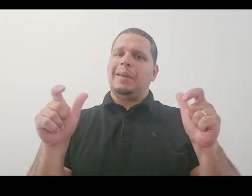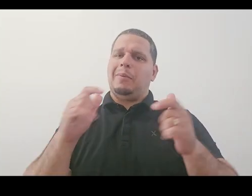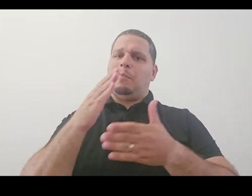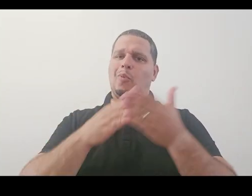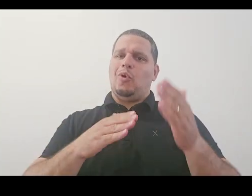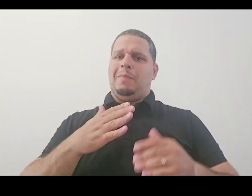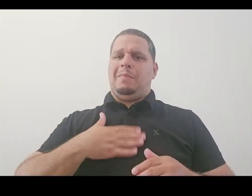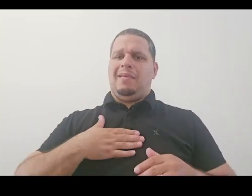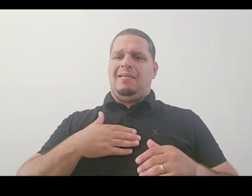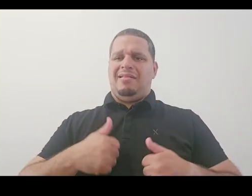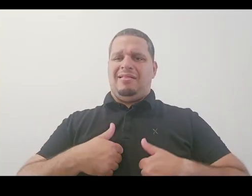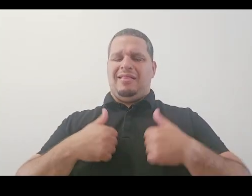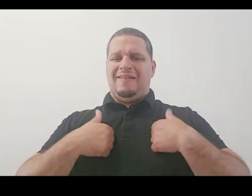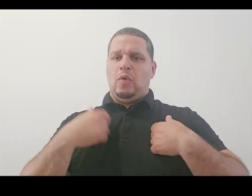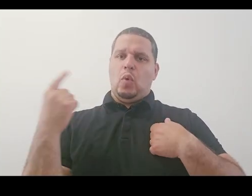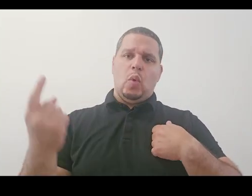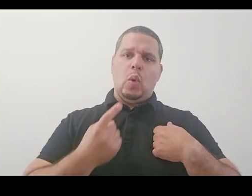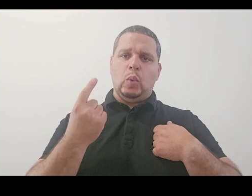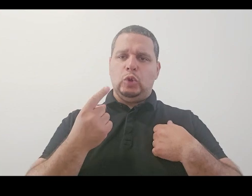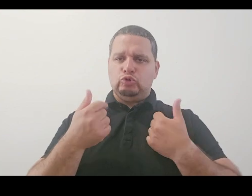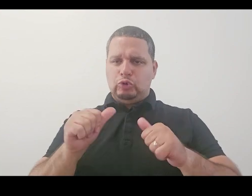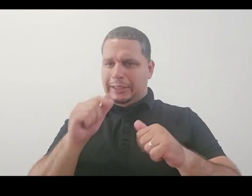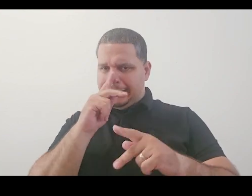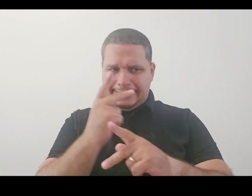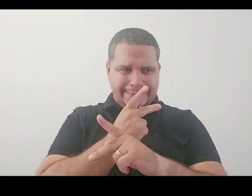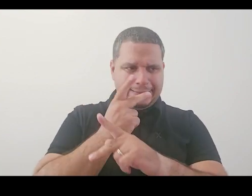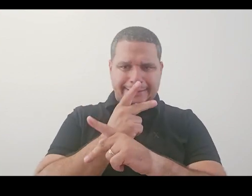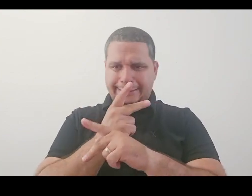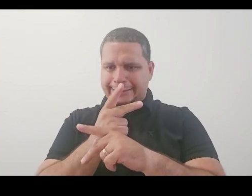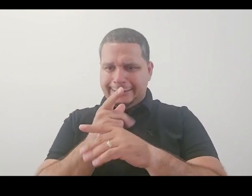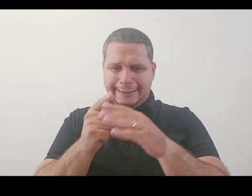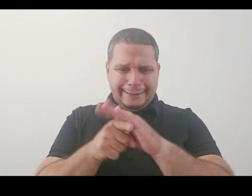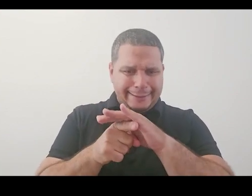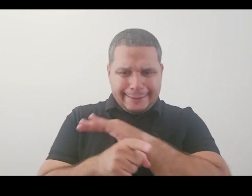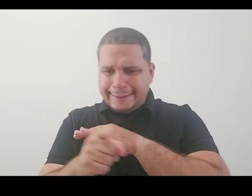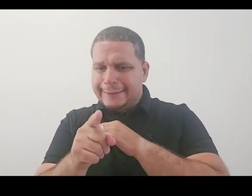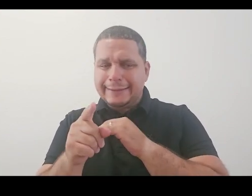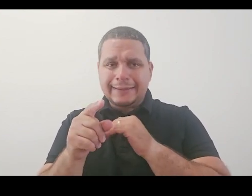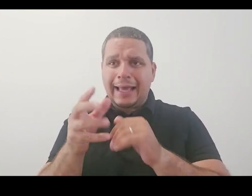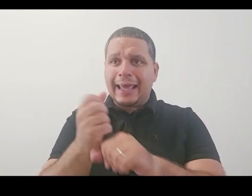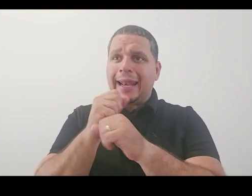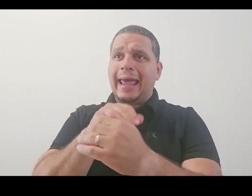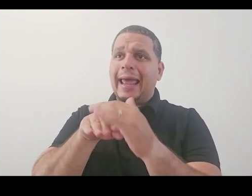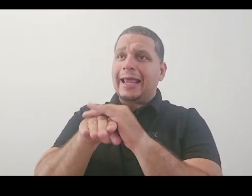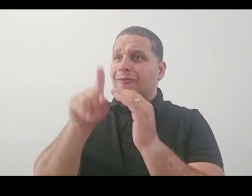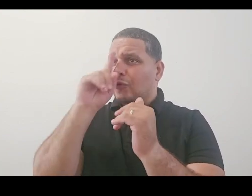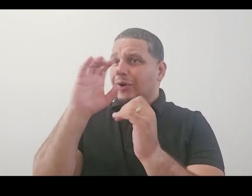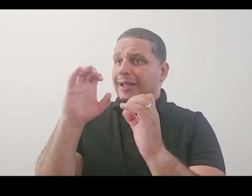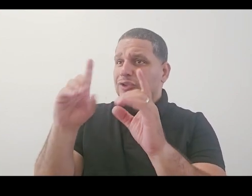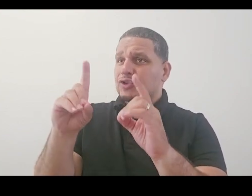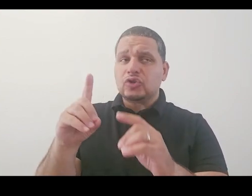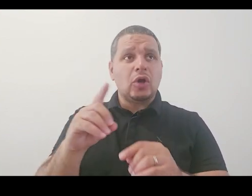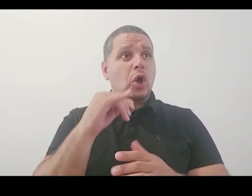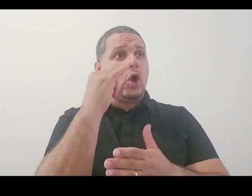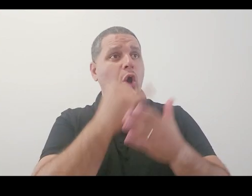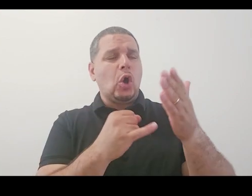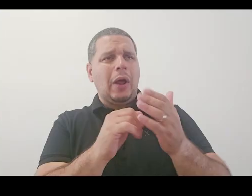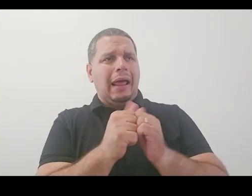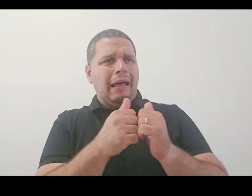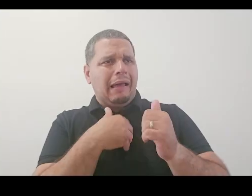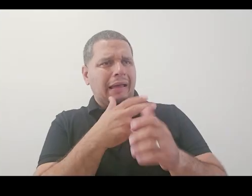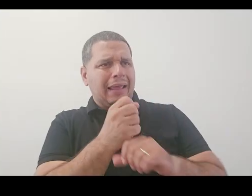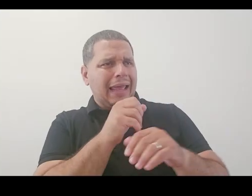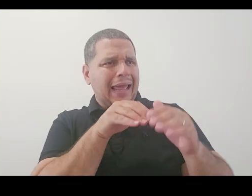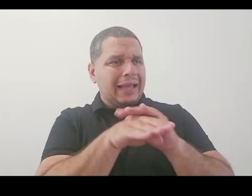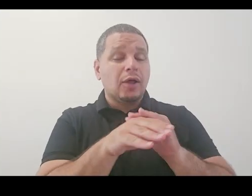my life, just to try to figure out how to navigate creating access to education, creating access to art, because art